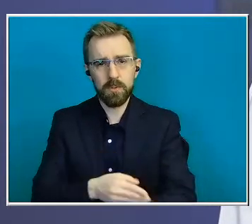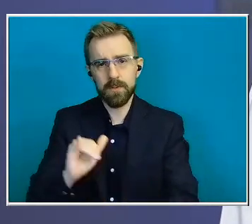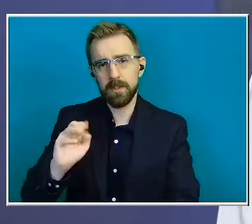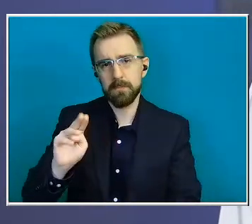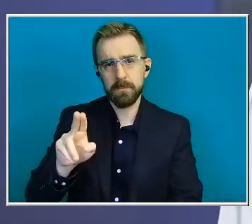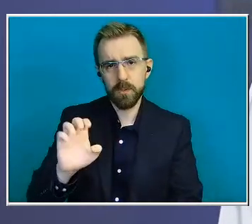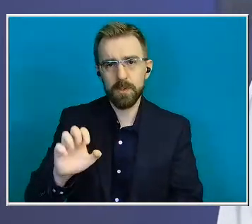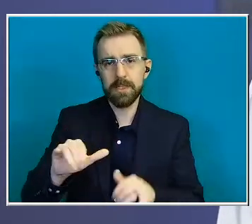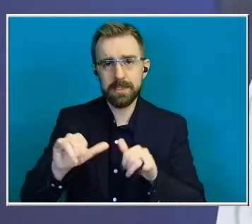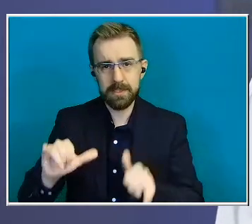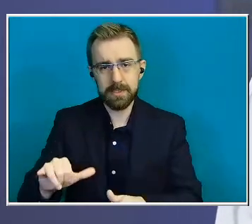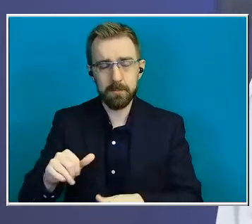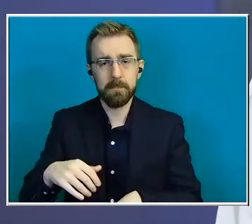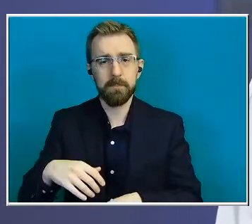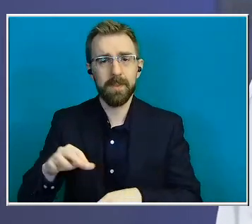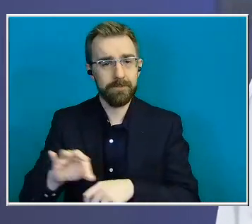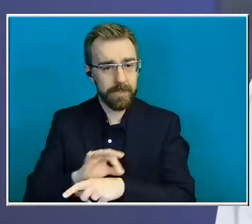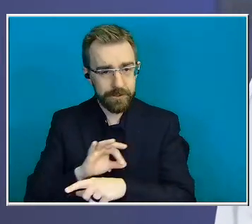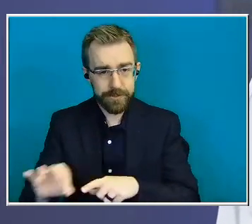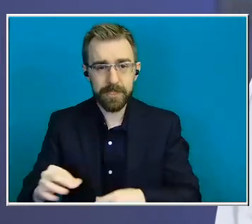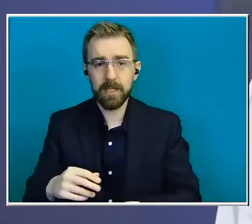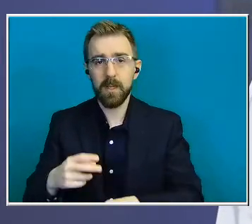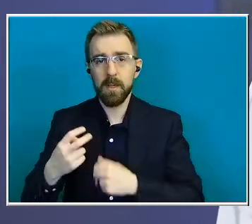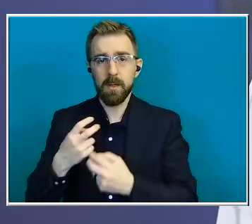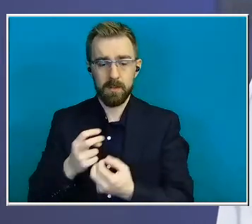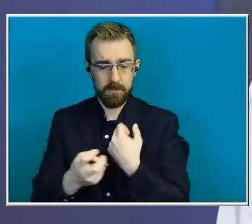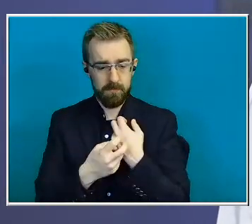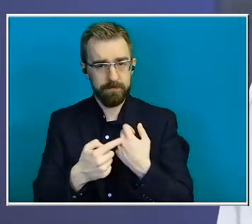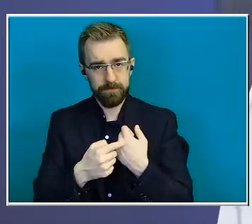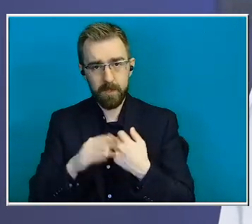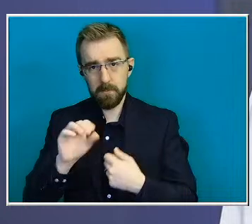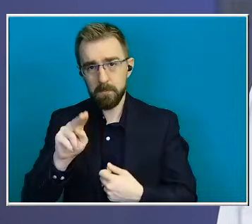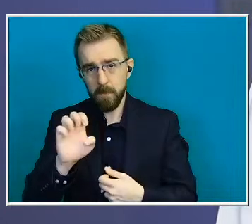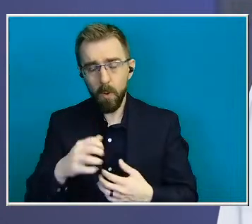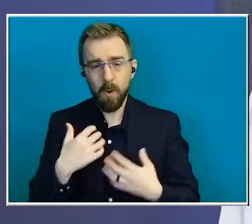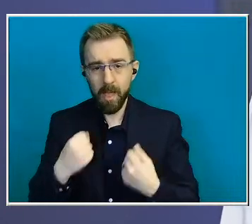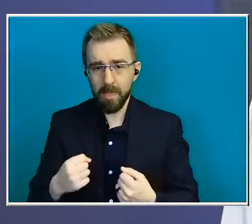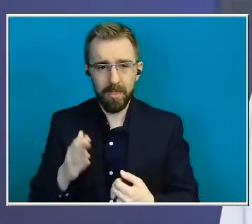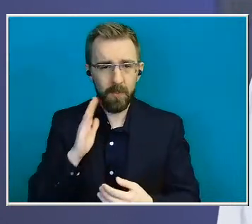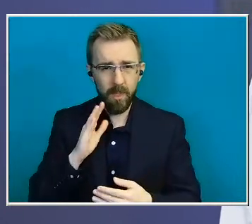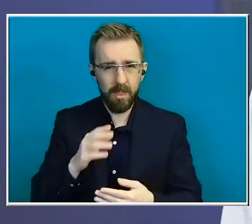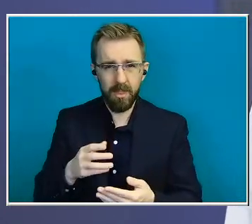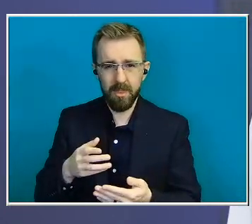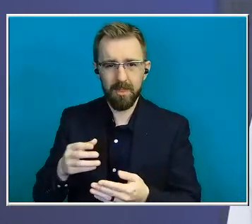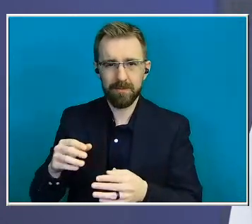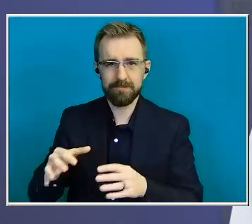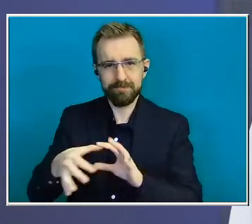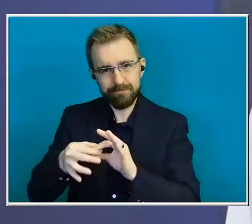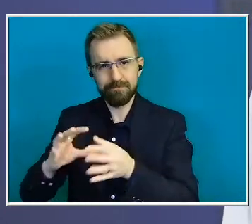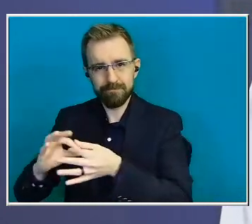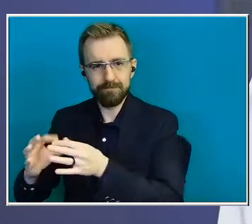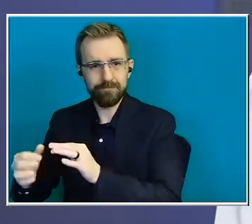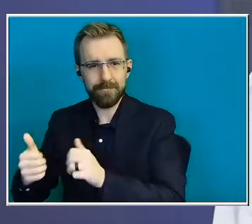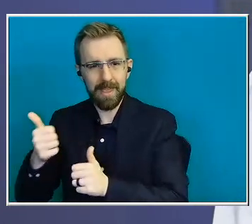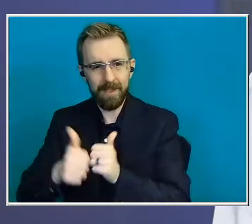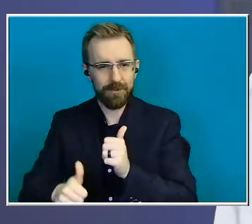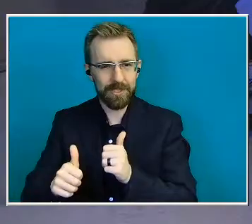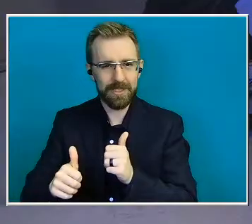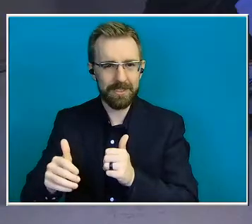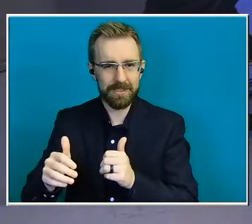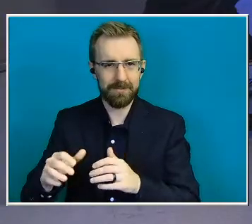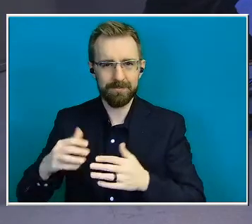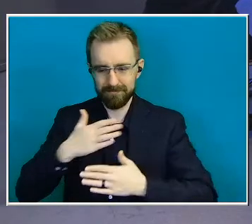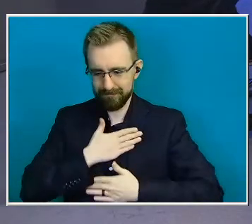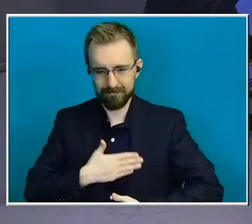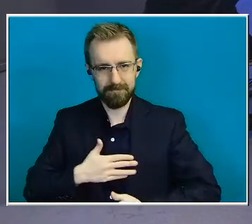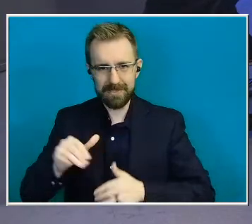I mean, you name it. Good nutrition is going to affect every kind of health system or every organ system in our body. So, Bastin, does